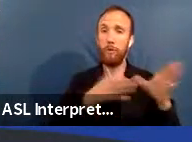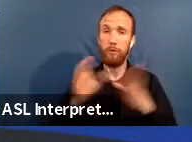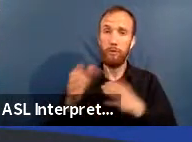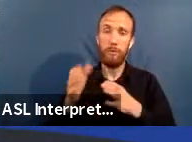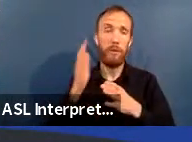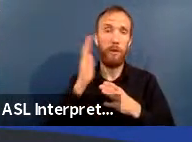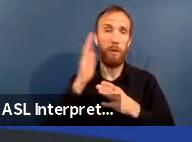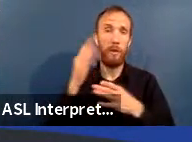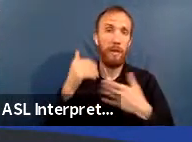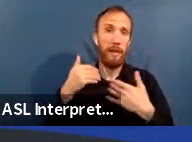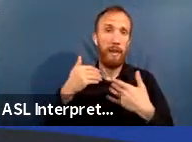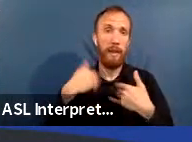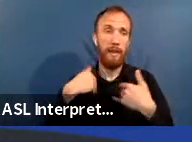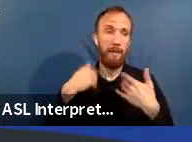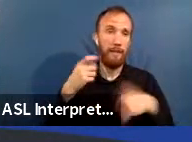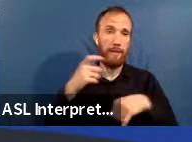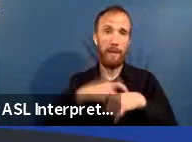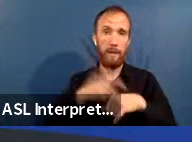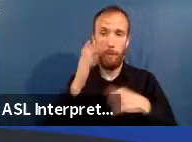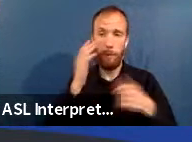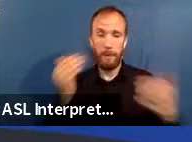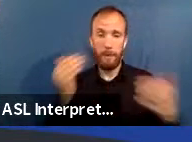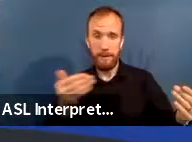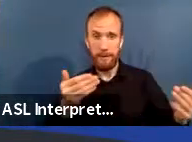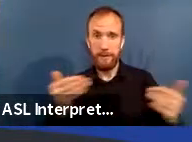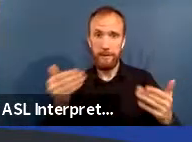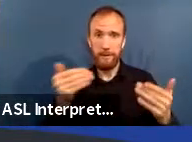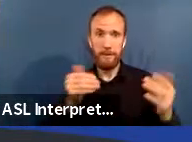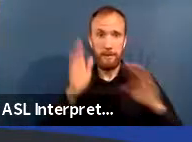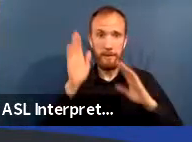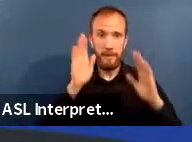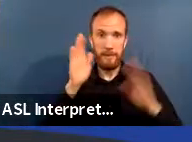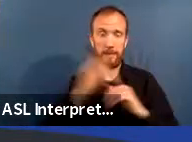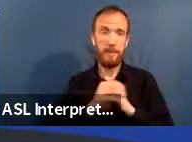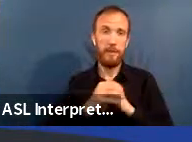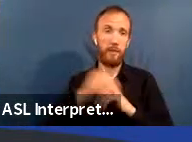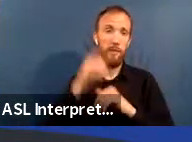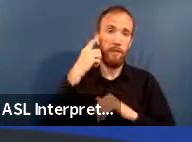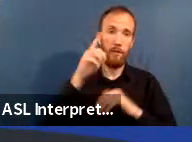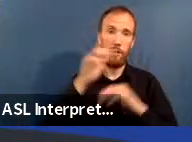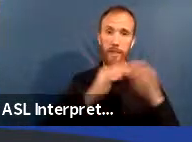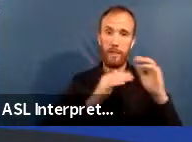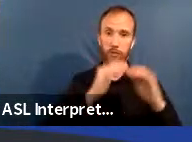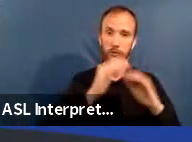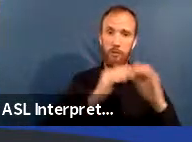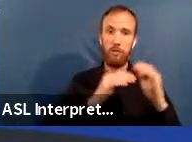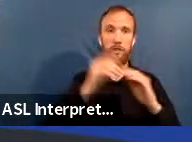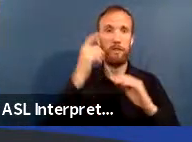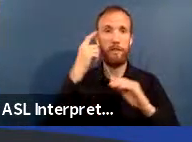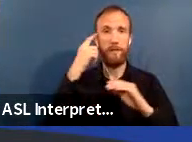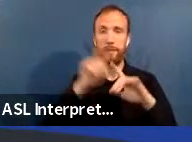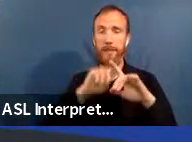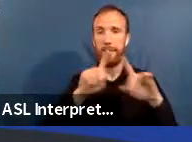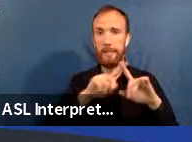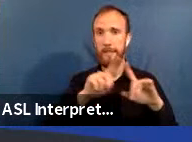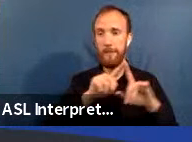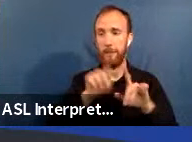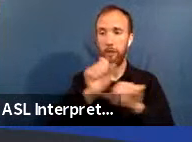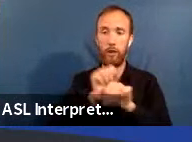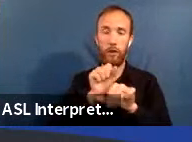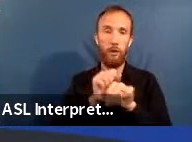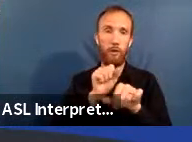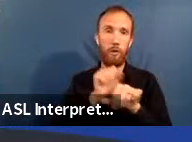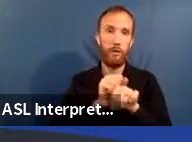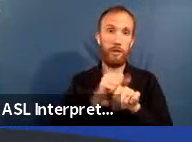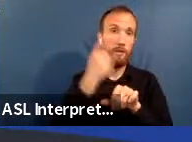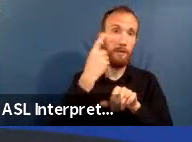at some point this summer, both our major pools for construction, which would be our various trades on the facility side and